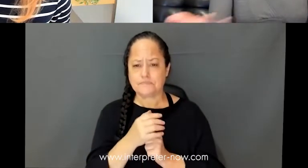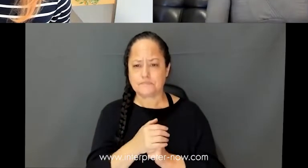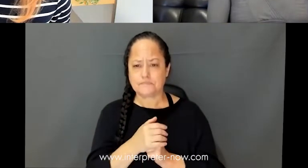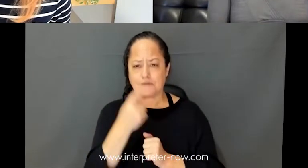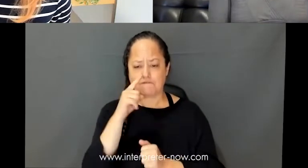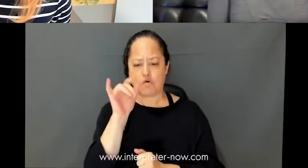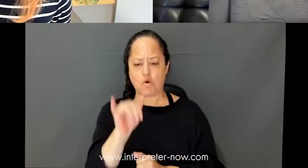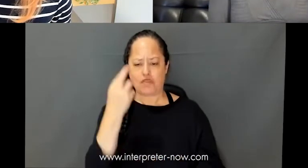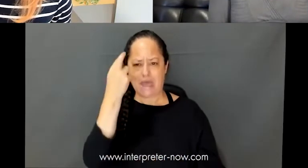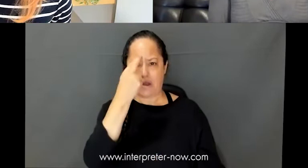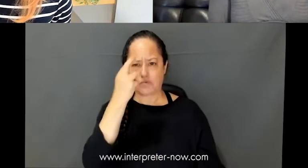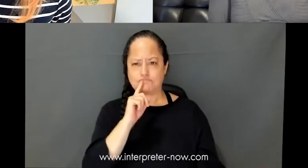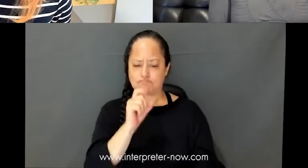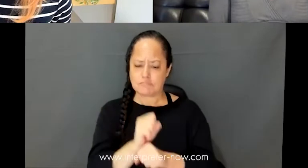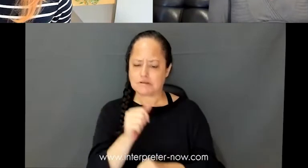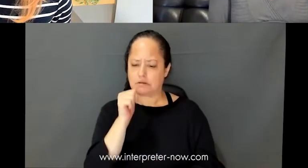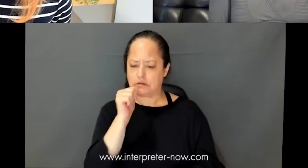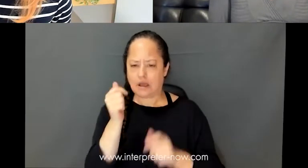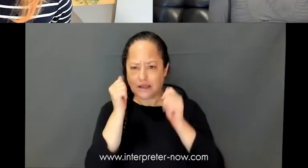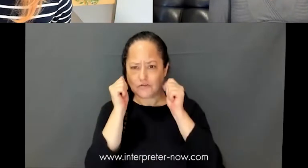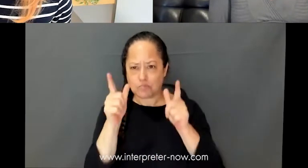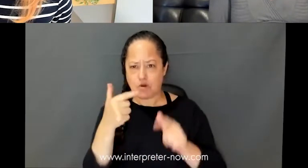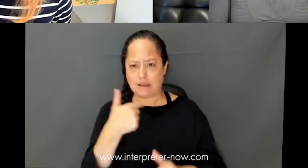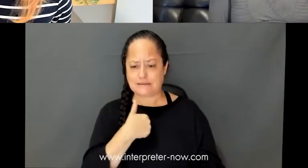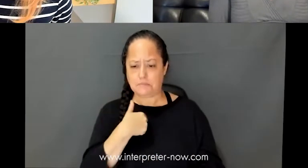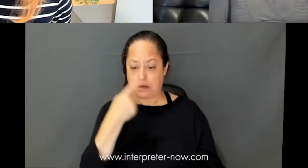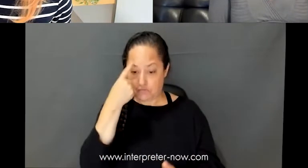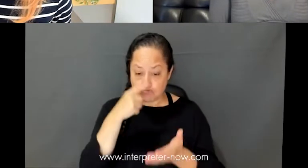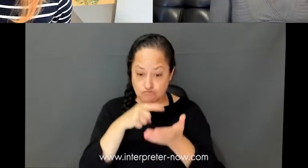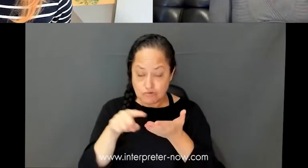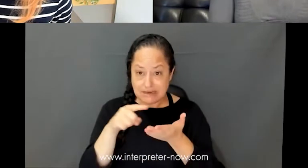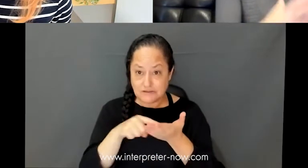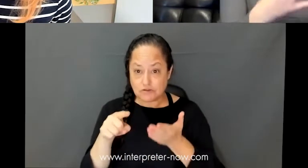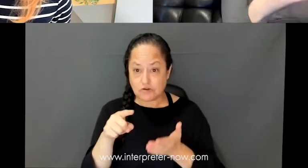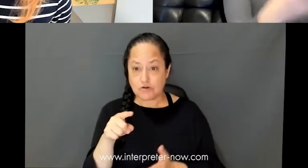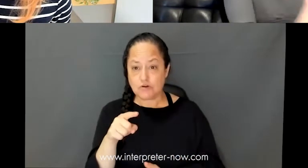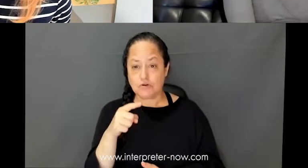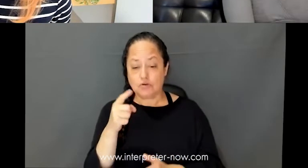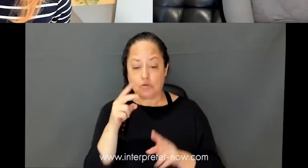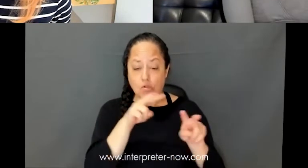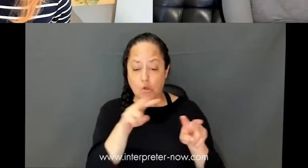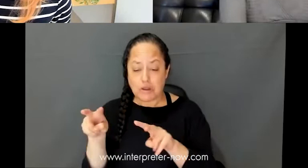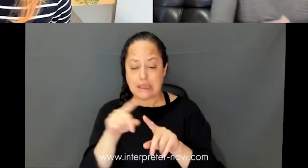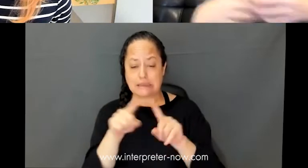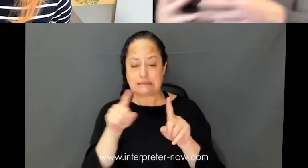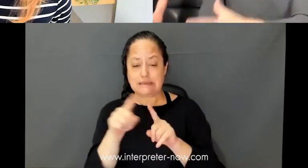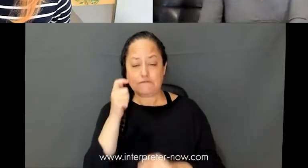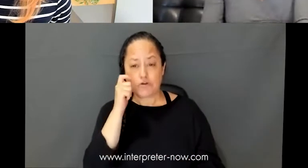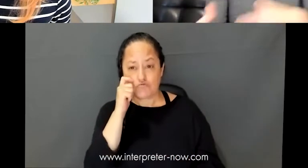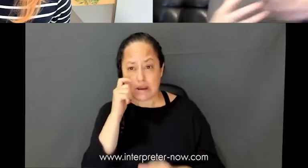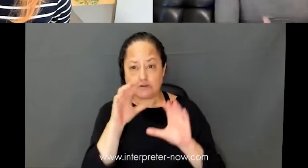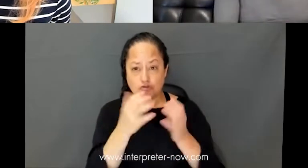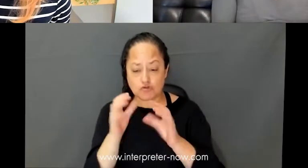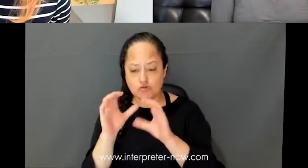for that reason, it's actually unsurprising to me that in a lot of my research, where we're looking at different ethnic and racial groups and